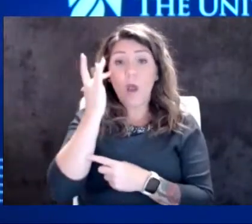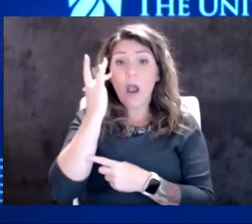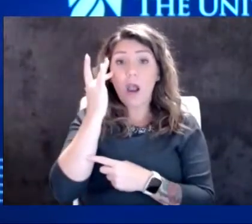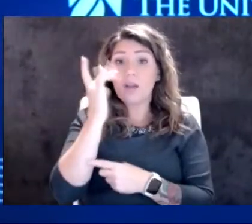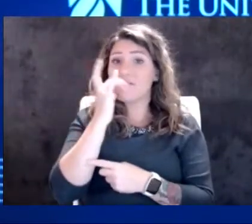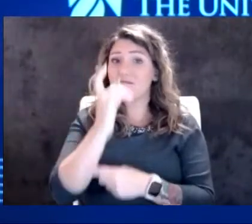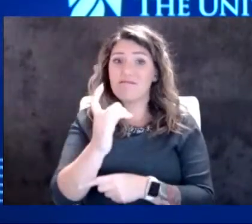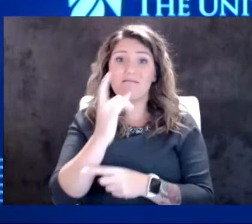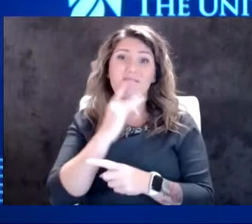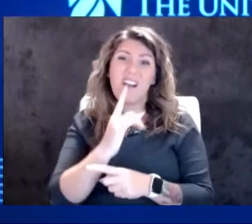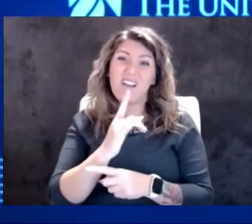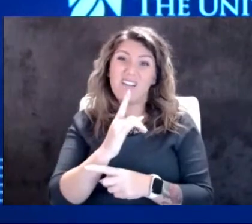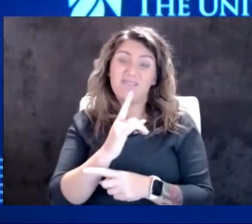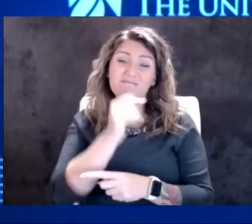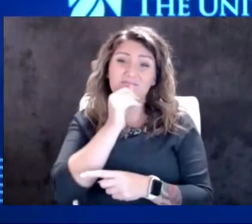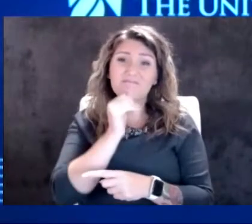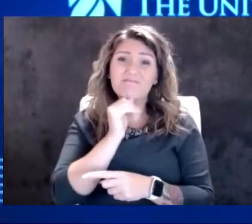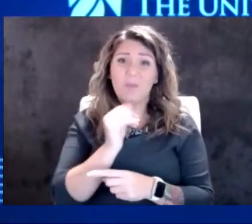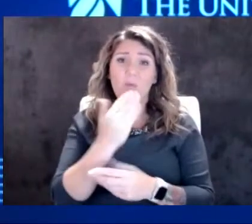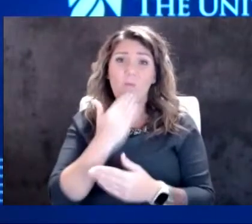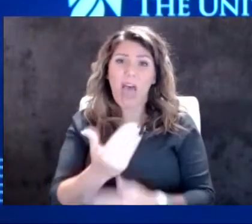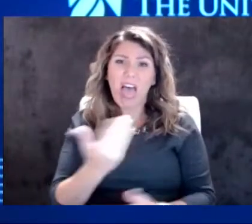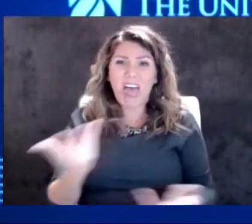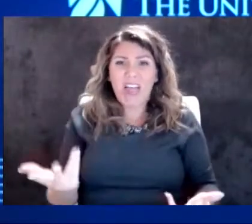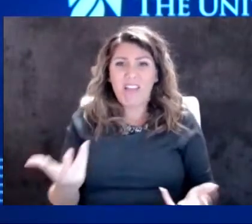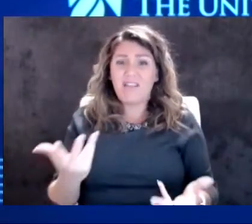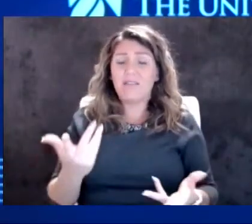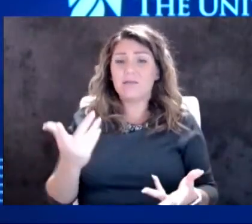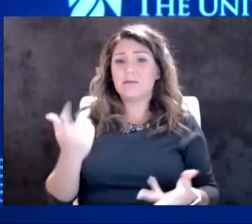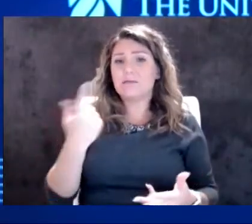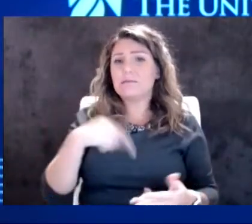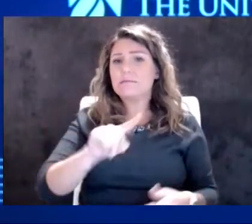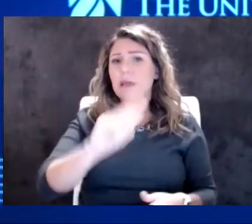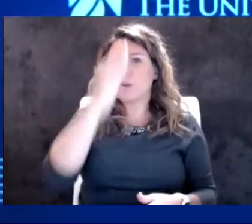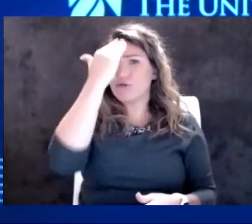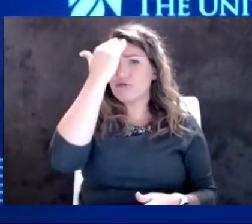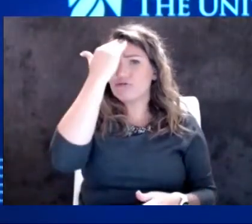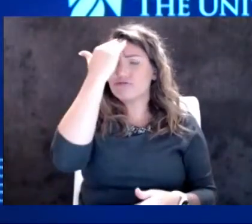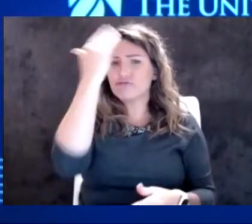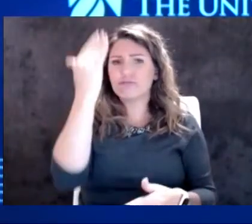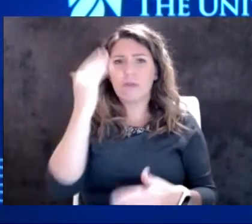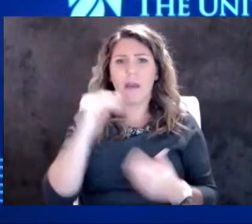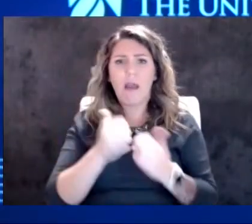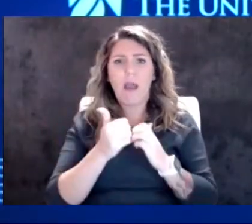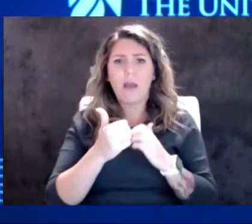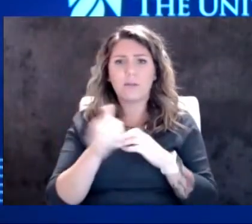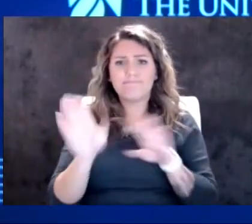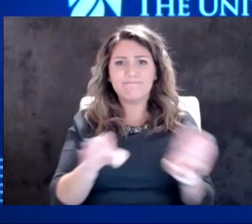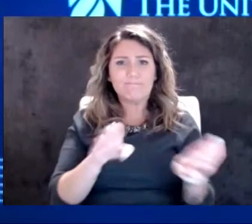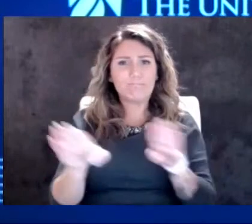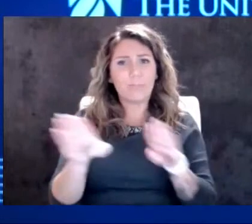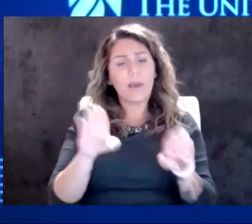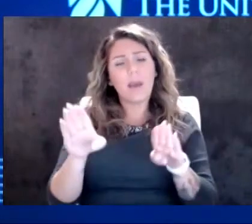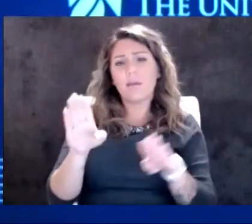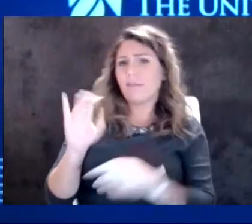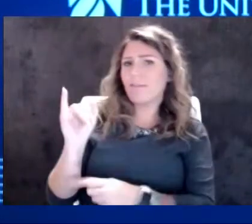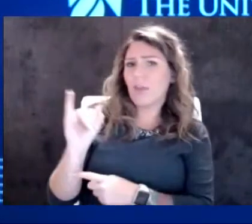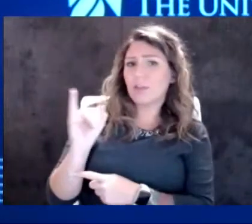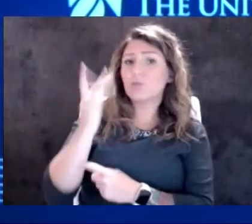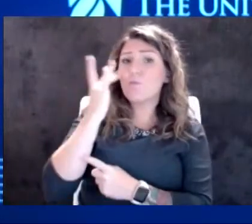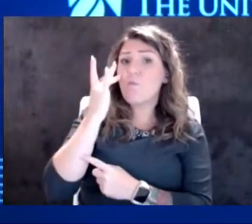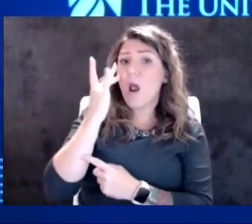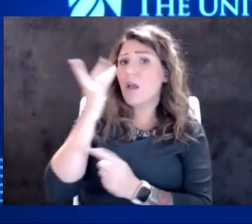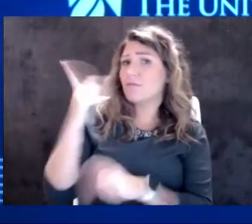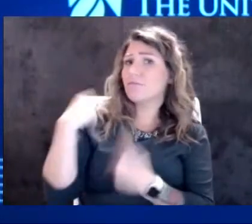it. But I also think they knew how to behave around infectious diseases better than almost anyone because they've been taught how to do